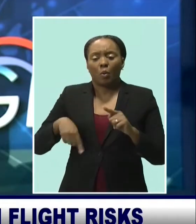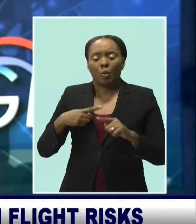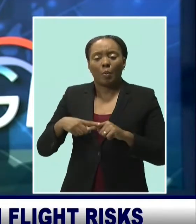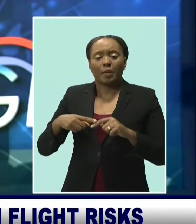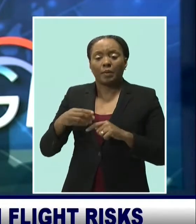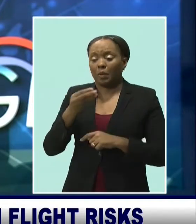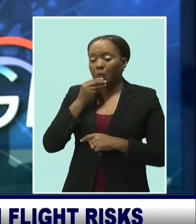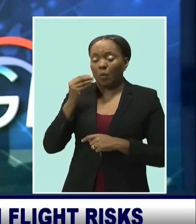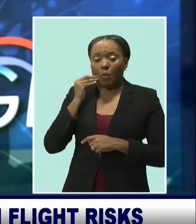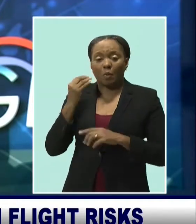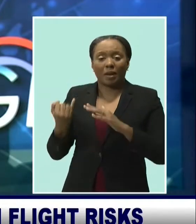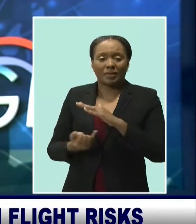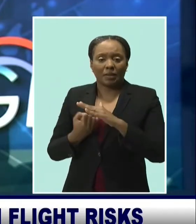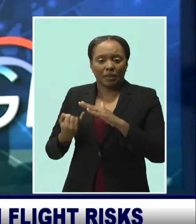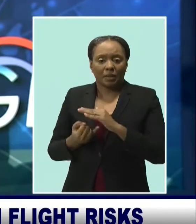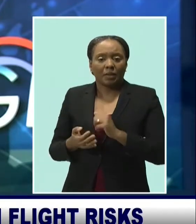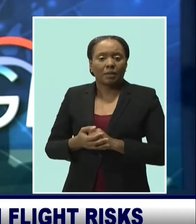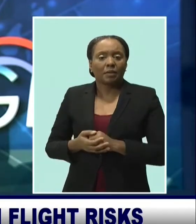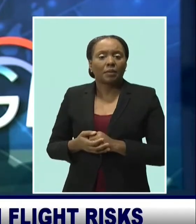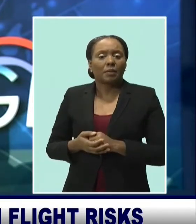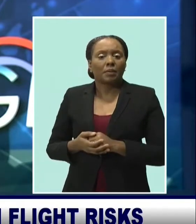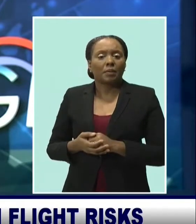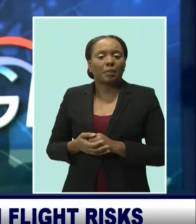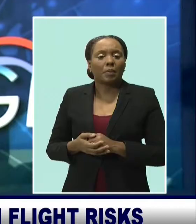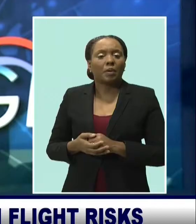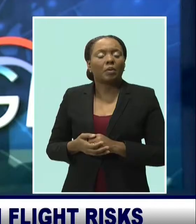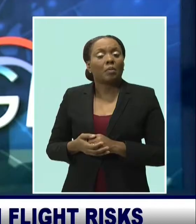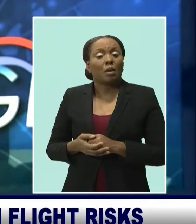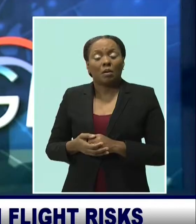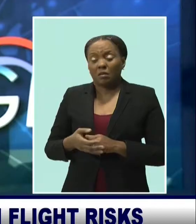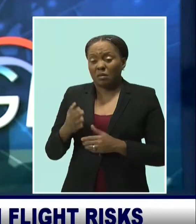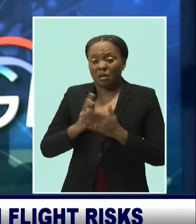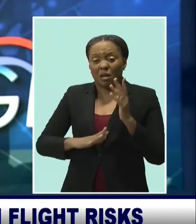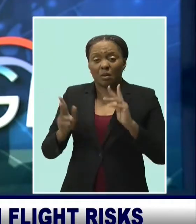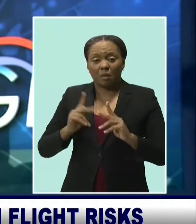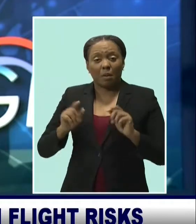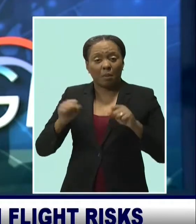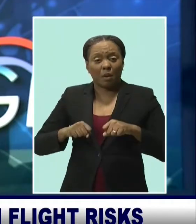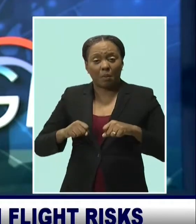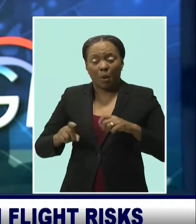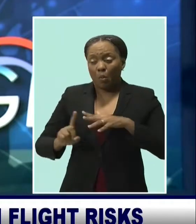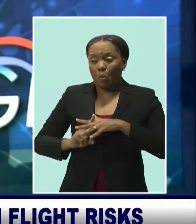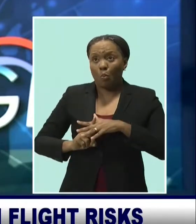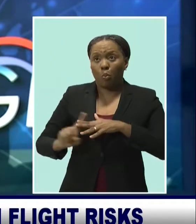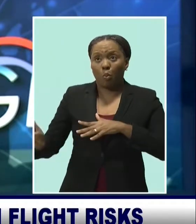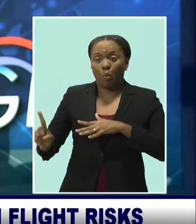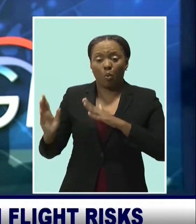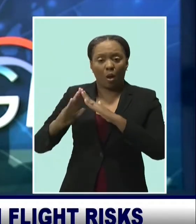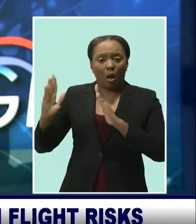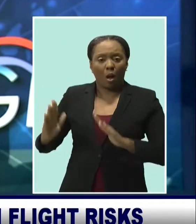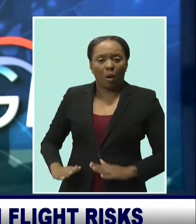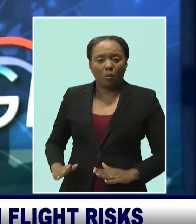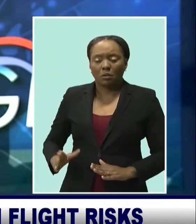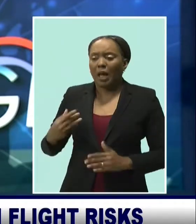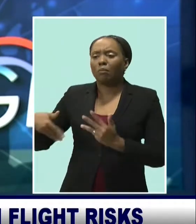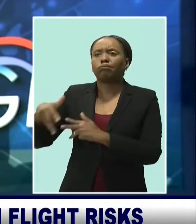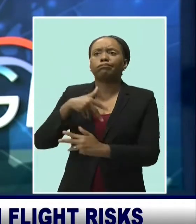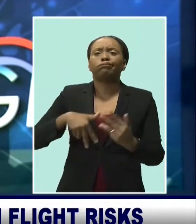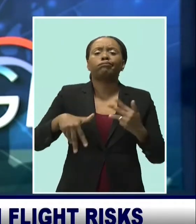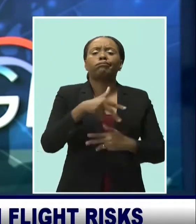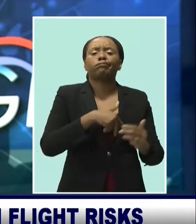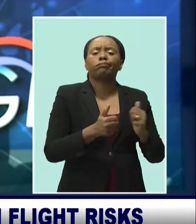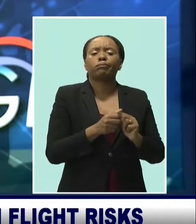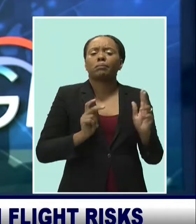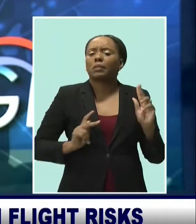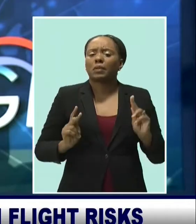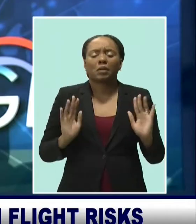risks, basically leaving their house and possibly posing a danger to others in the community. Consultant Manager of Home Isolation, Dr.